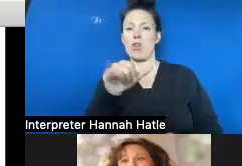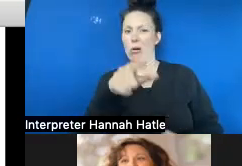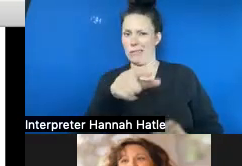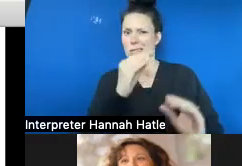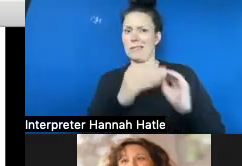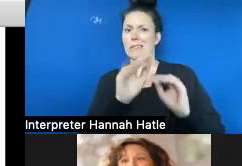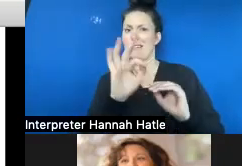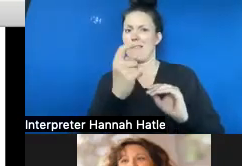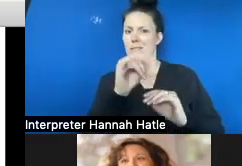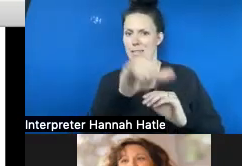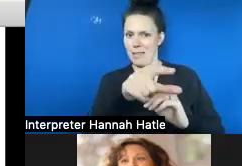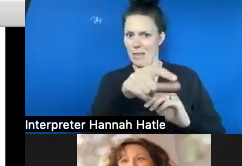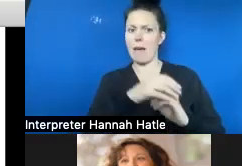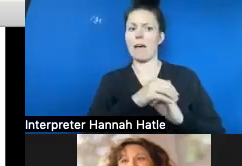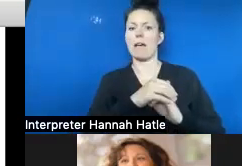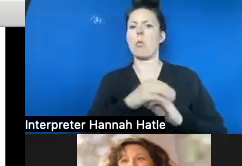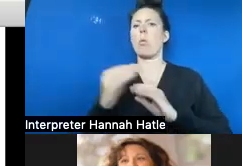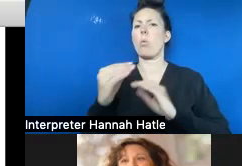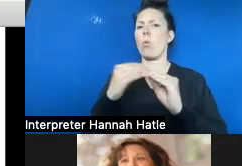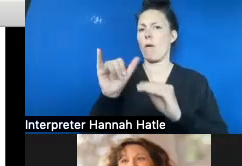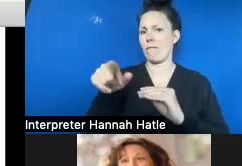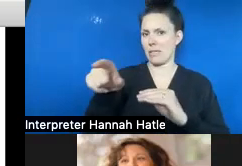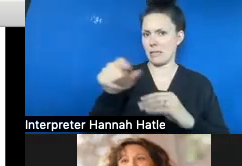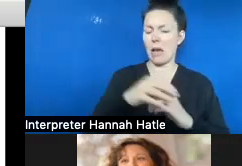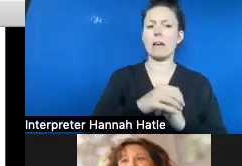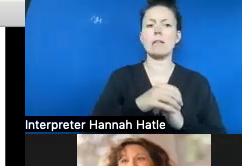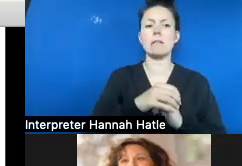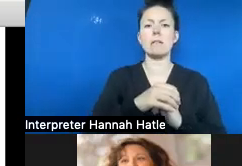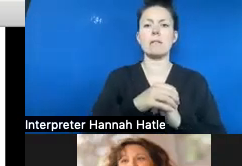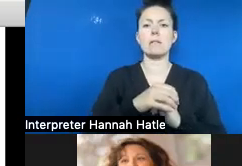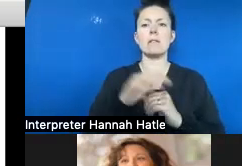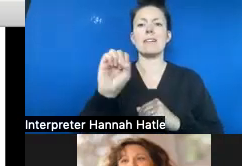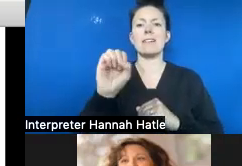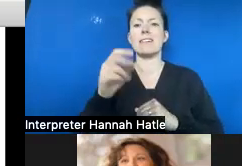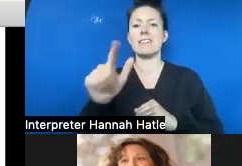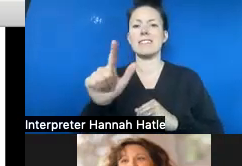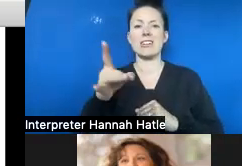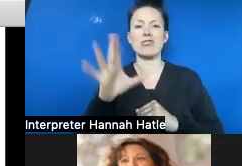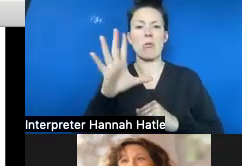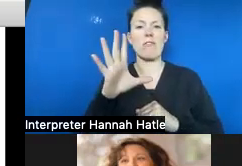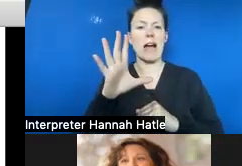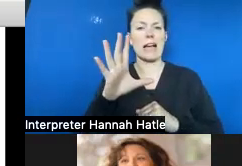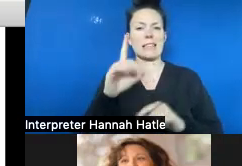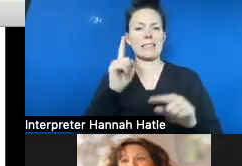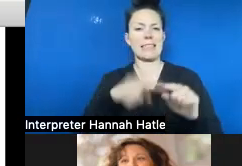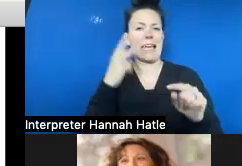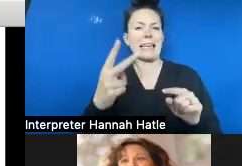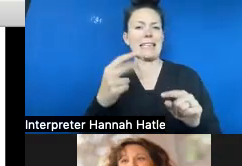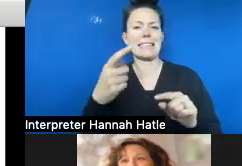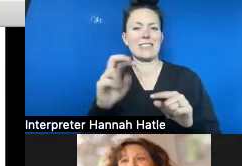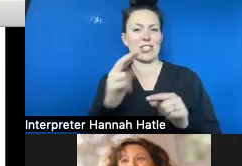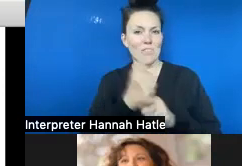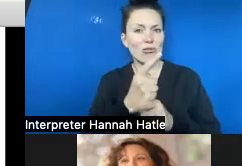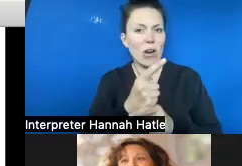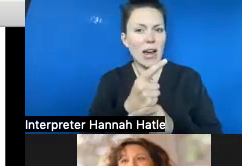specific genders, right? And we know that sexual violence knows no gender, right? The acts of violence know no gender. So we're